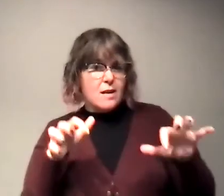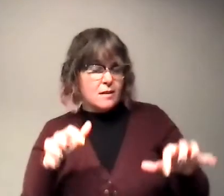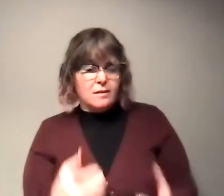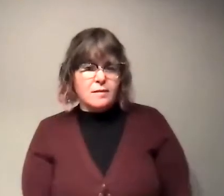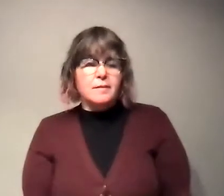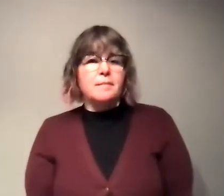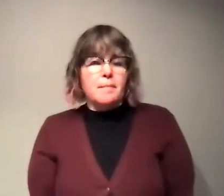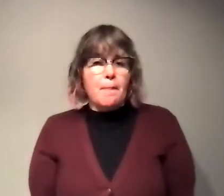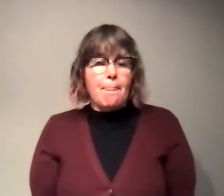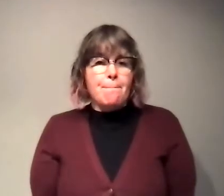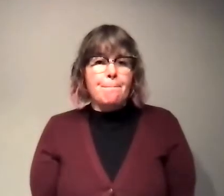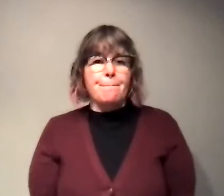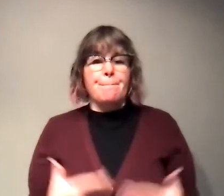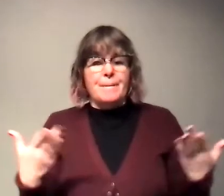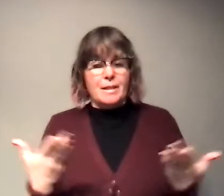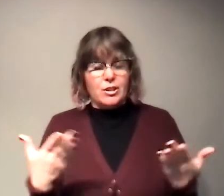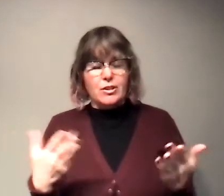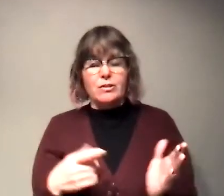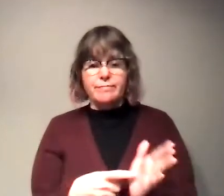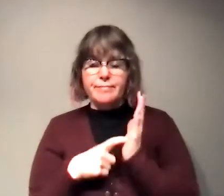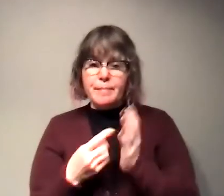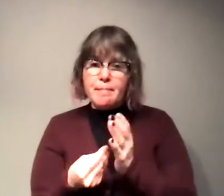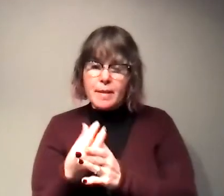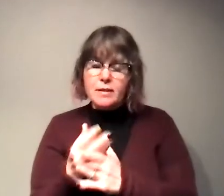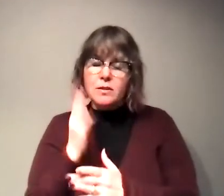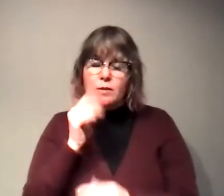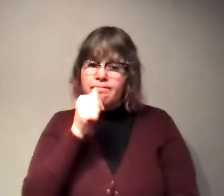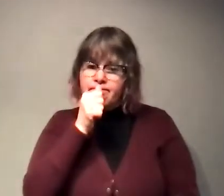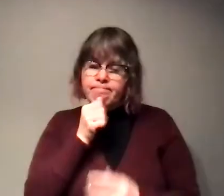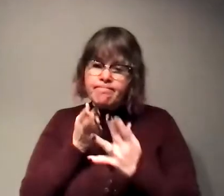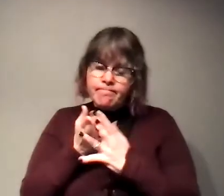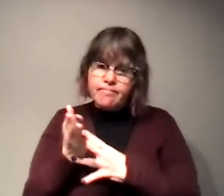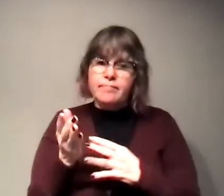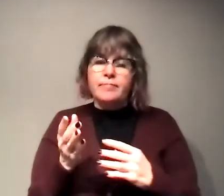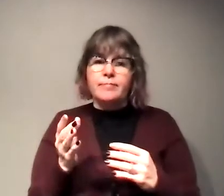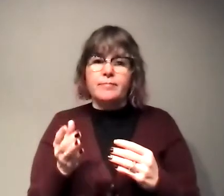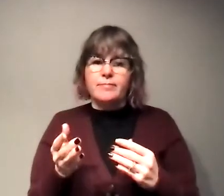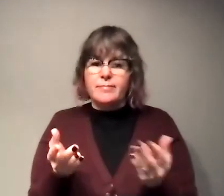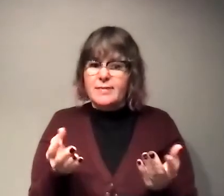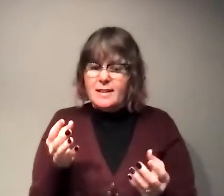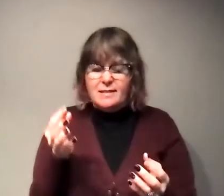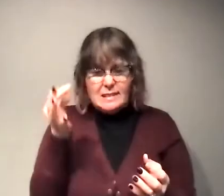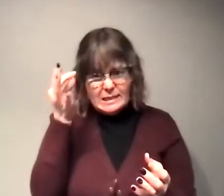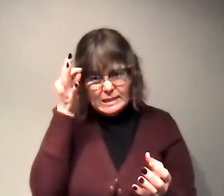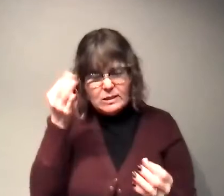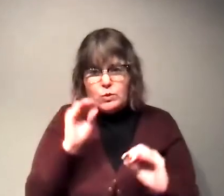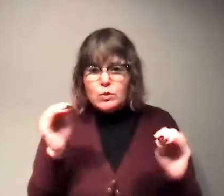so we here need to find plants that will do well with almost no rain for many